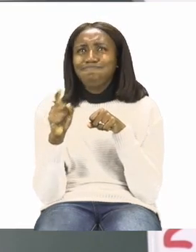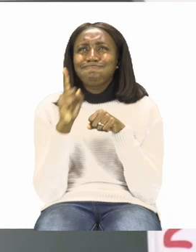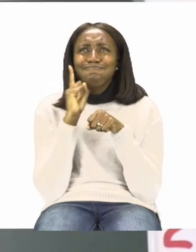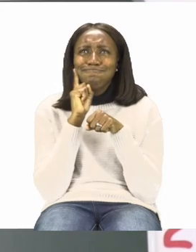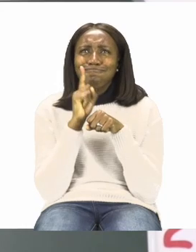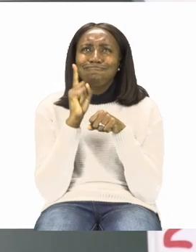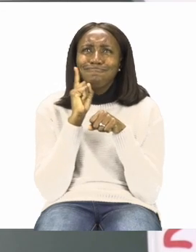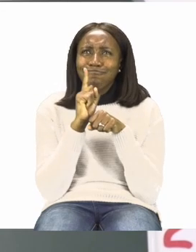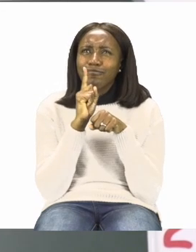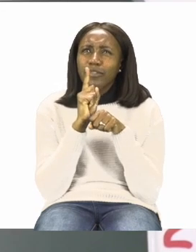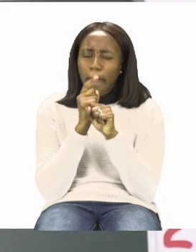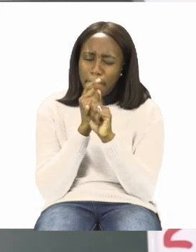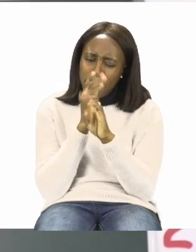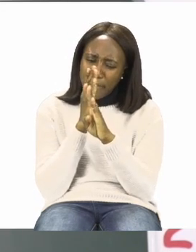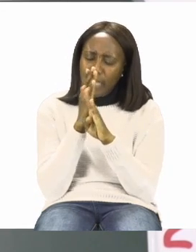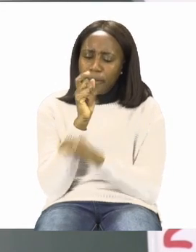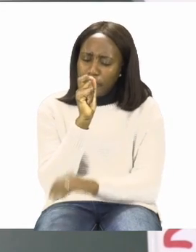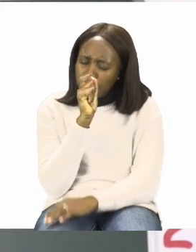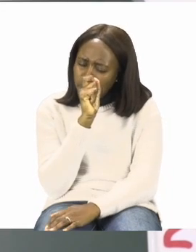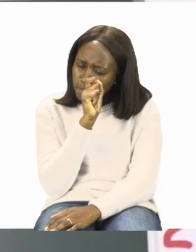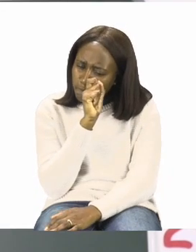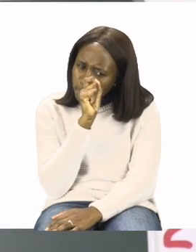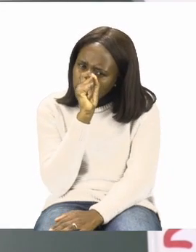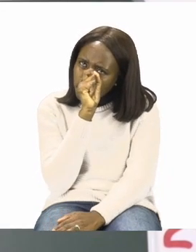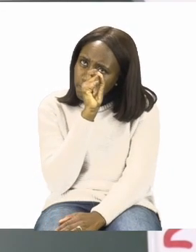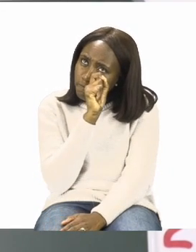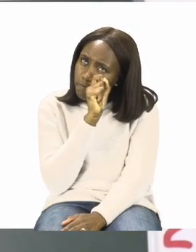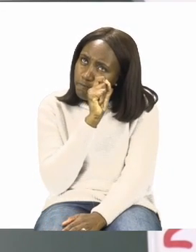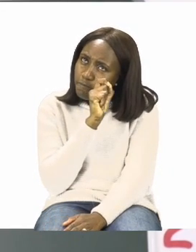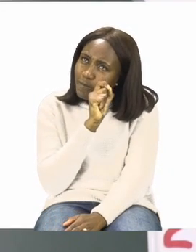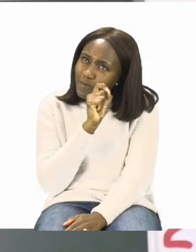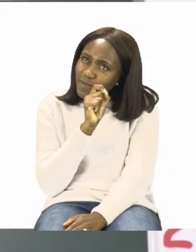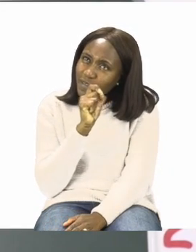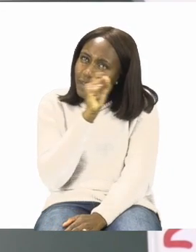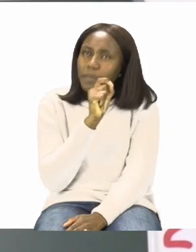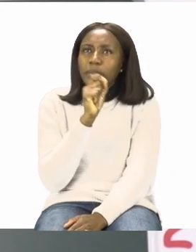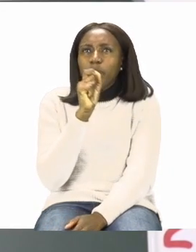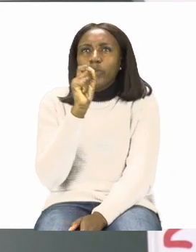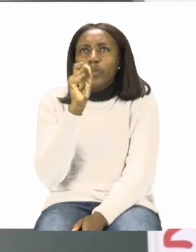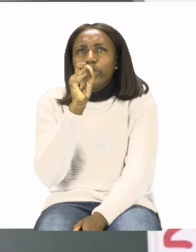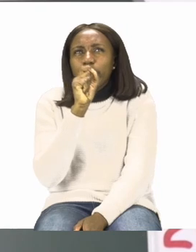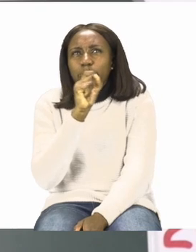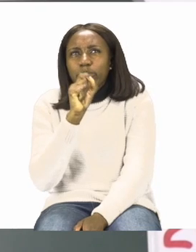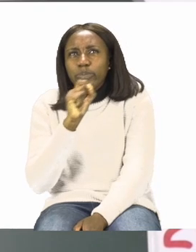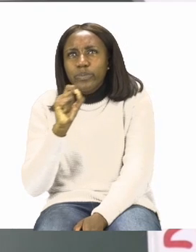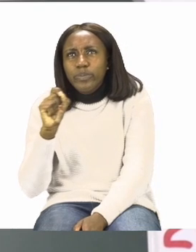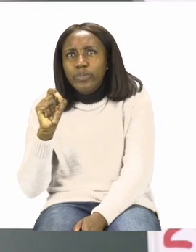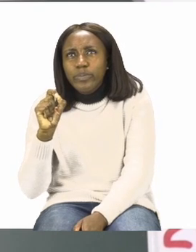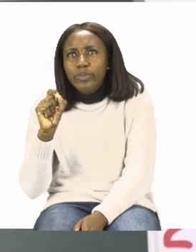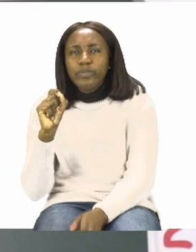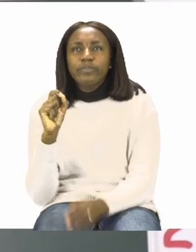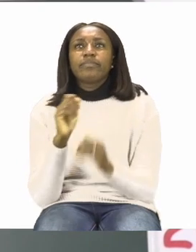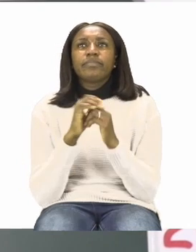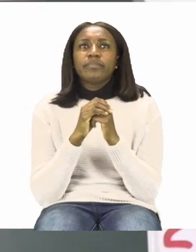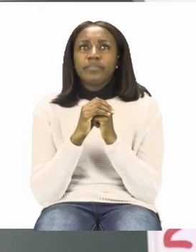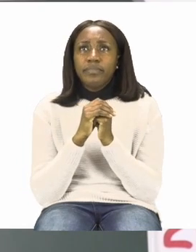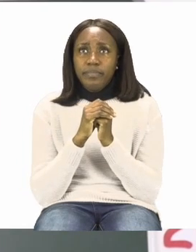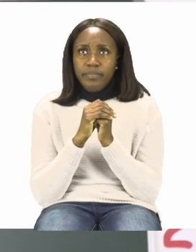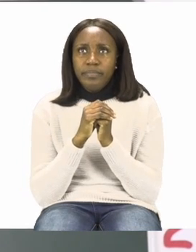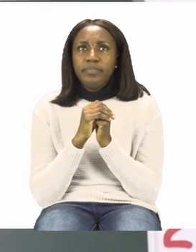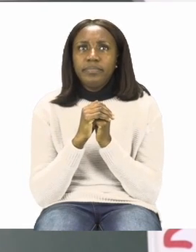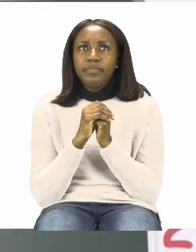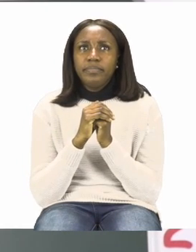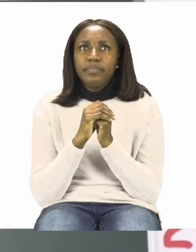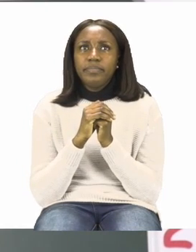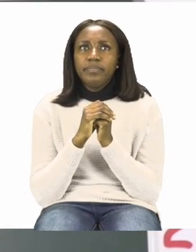to write over the word that is given to you. Okay,